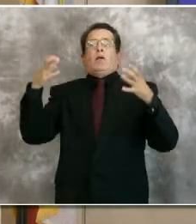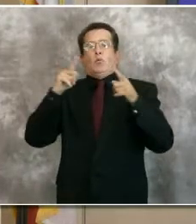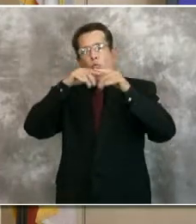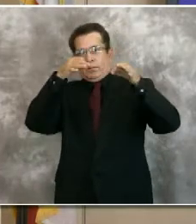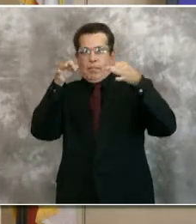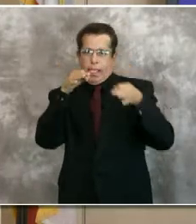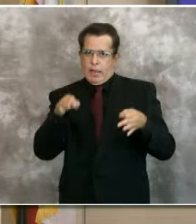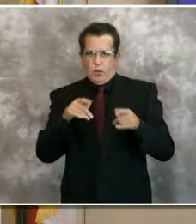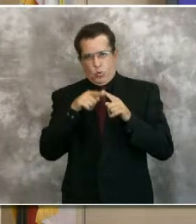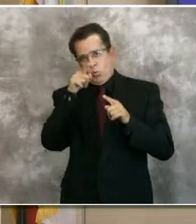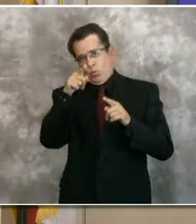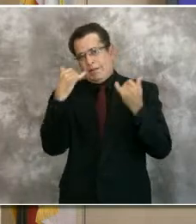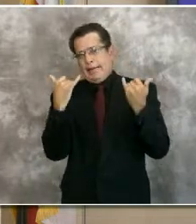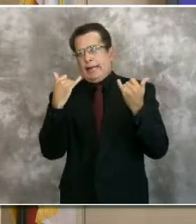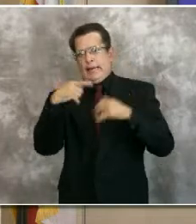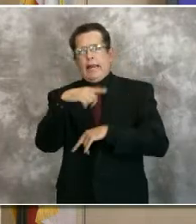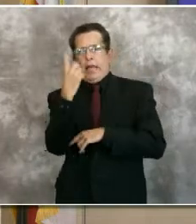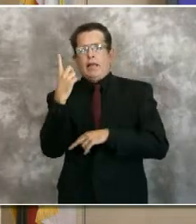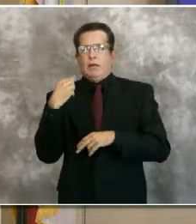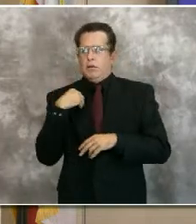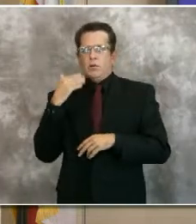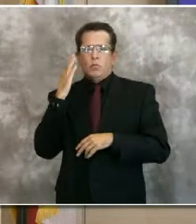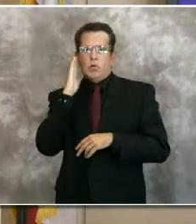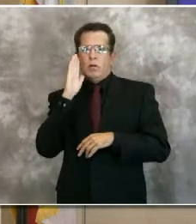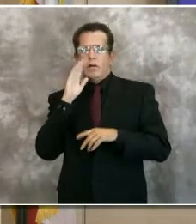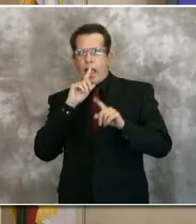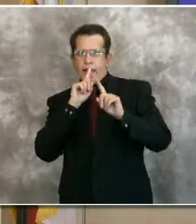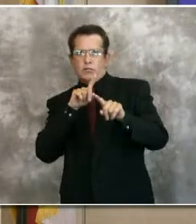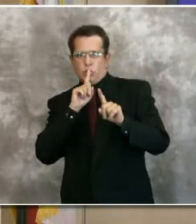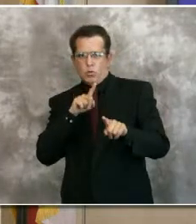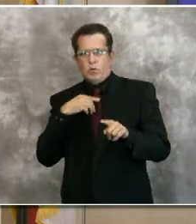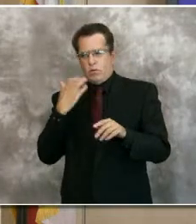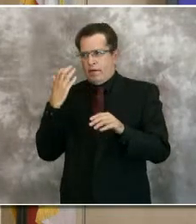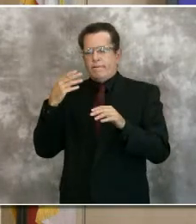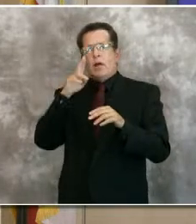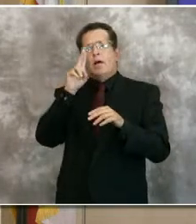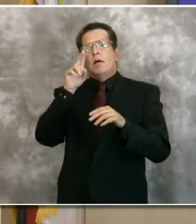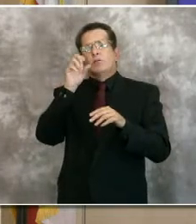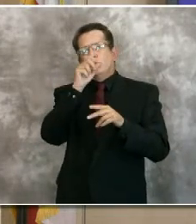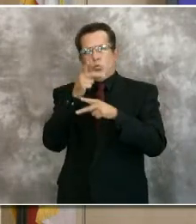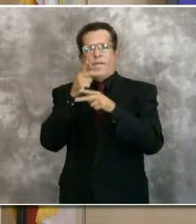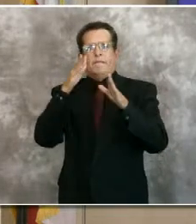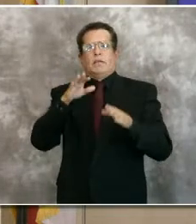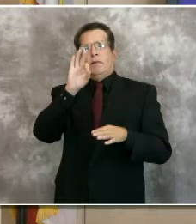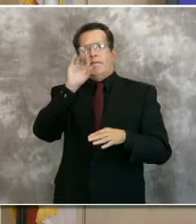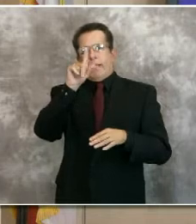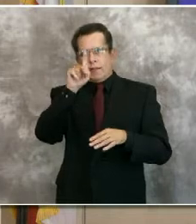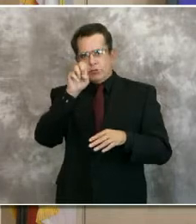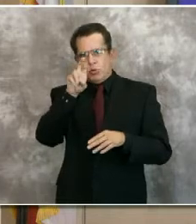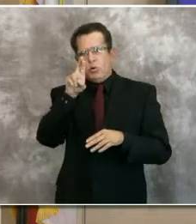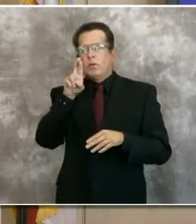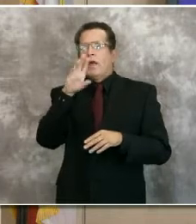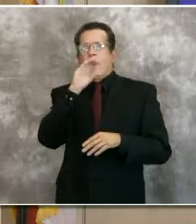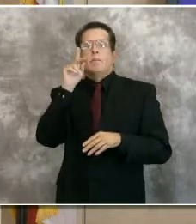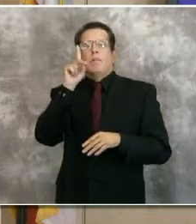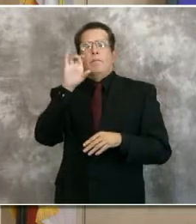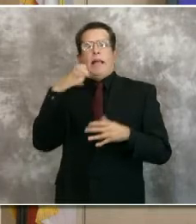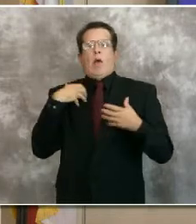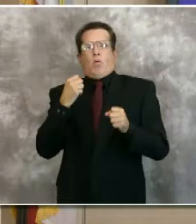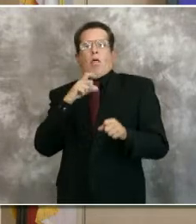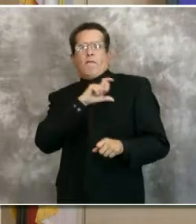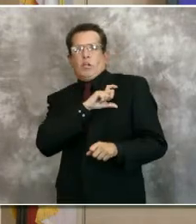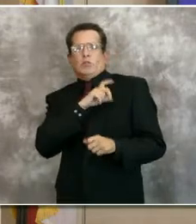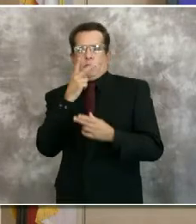going to get right to the questions after we hear the updates from Supervisor Fletcher and from our Public Health Director, Dr.